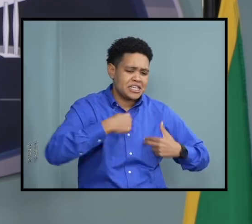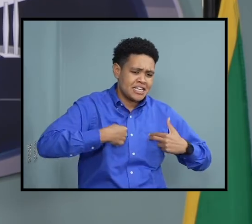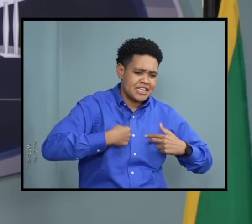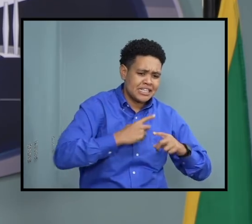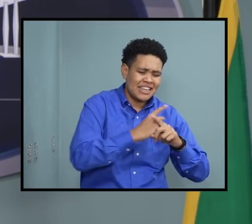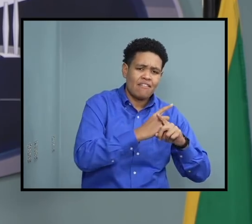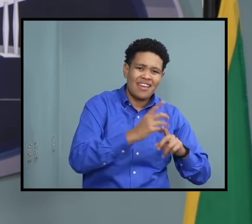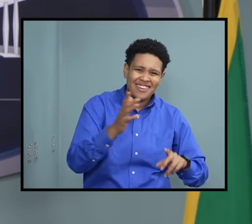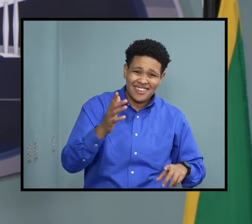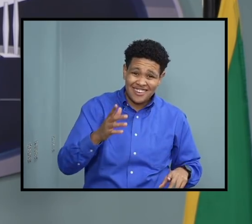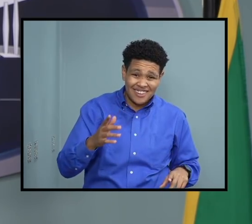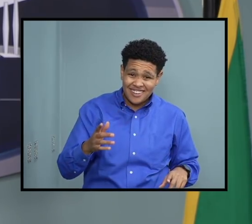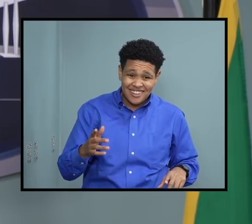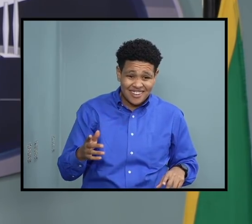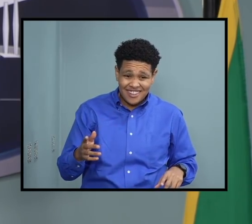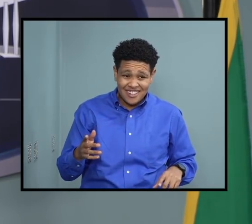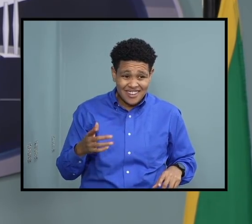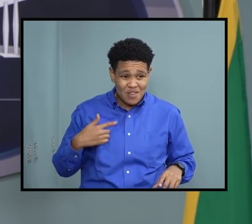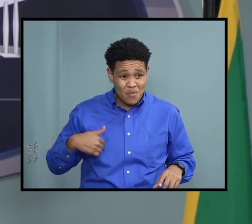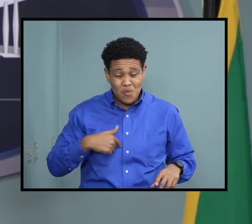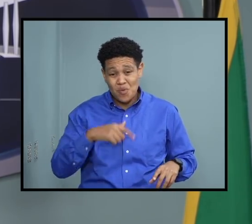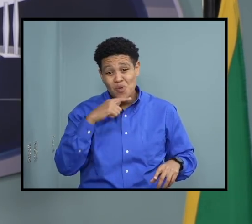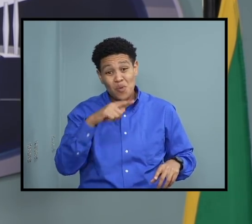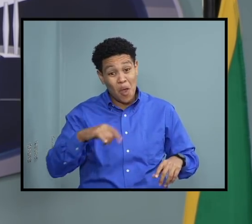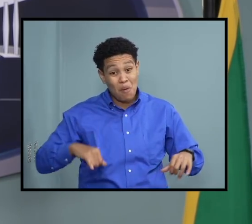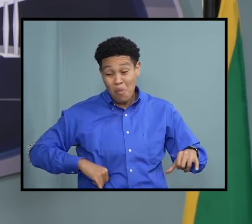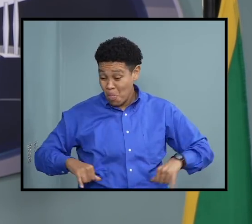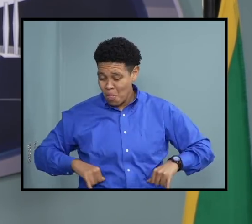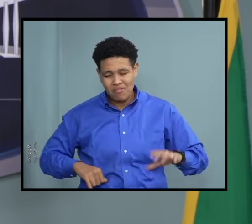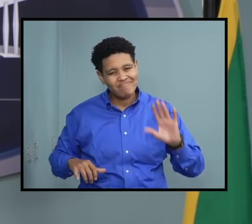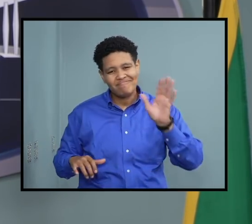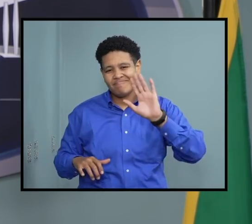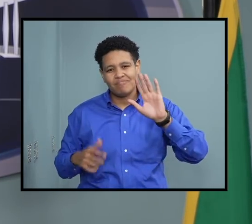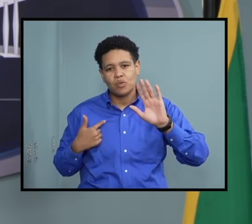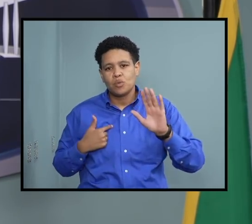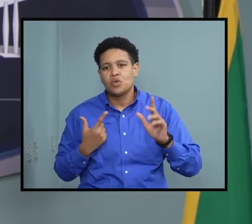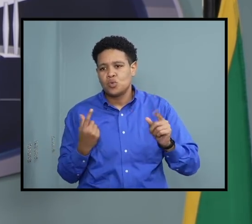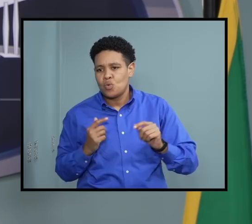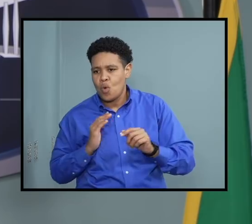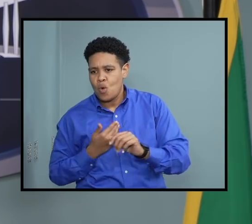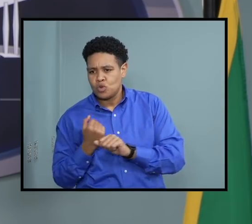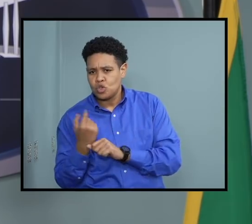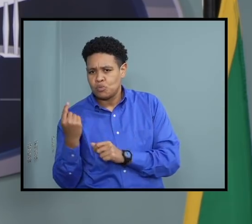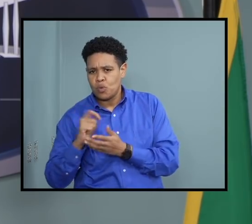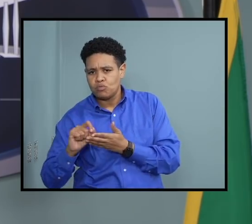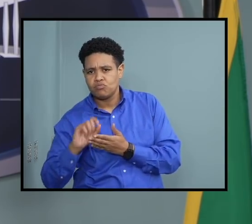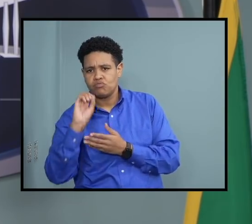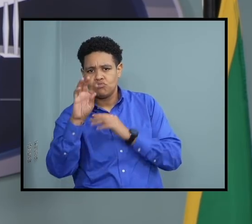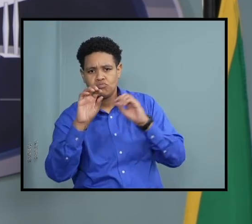we weren't bragging to the people about that. We were doing our job as the government.